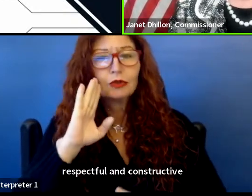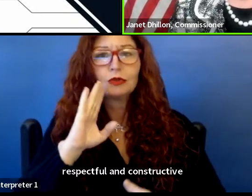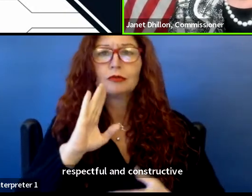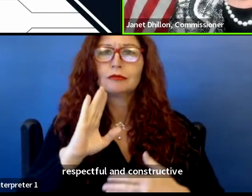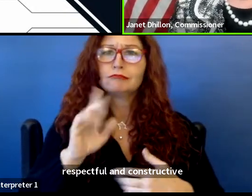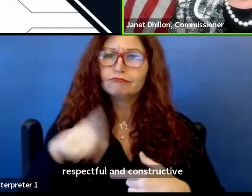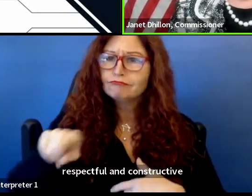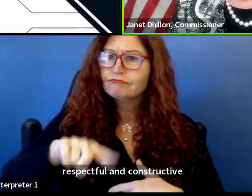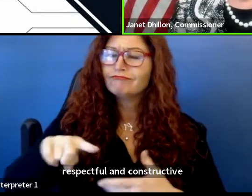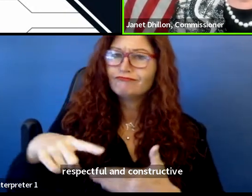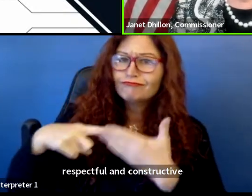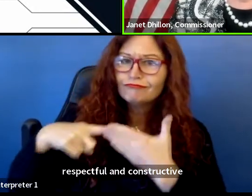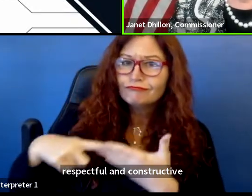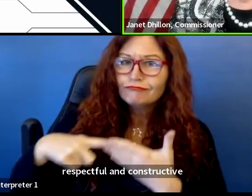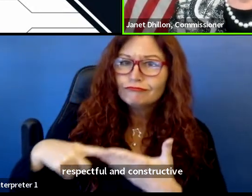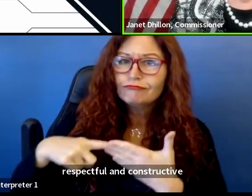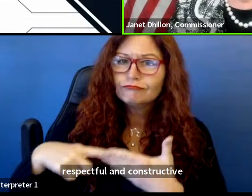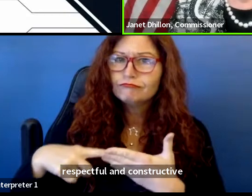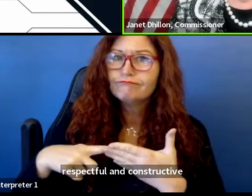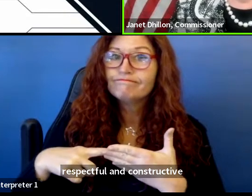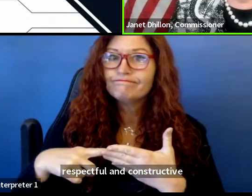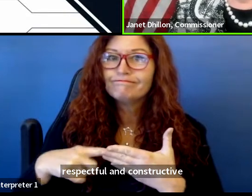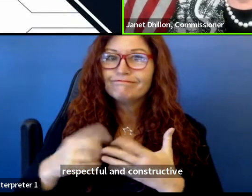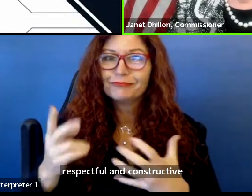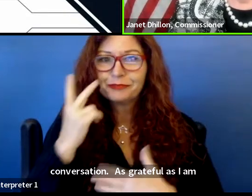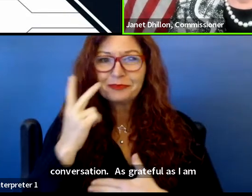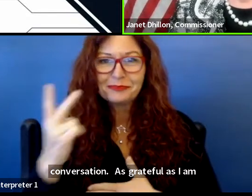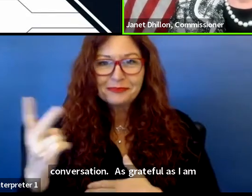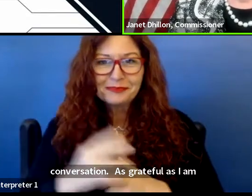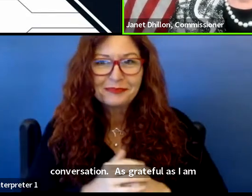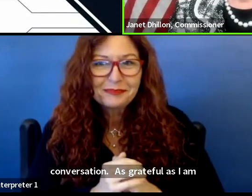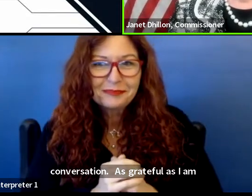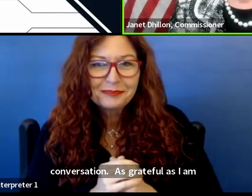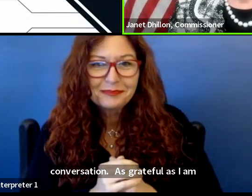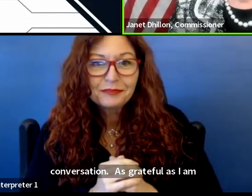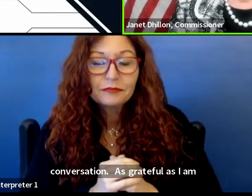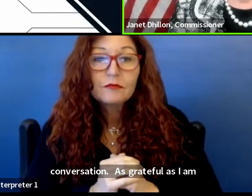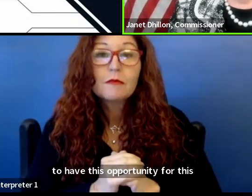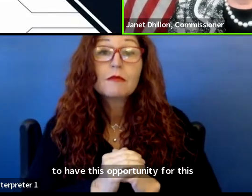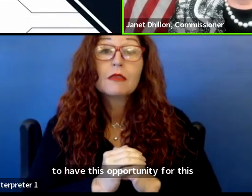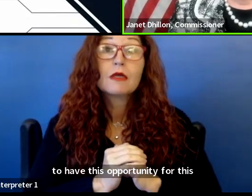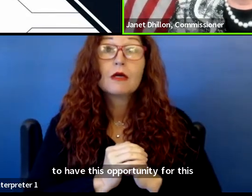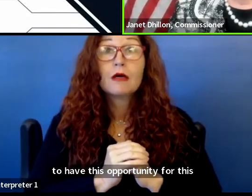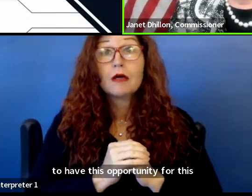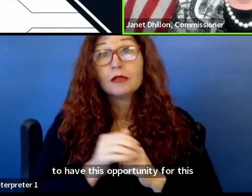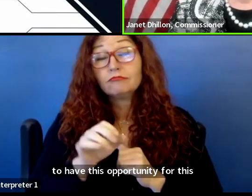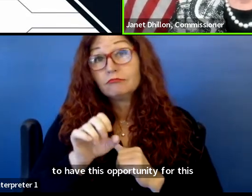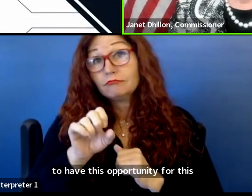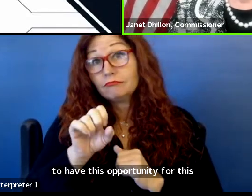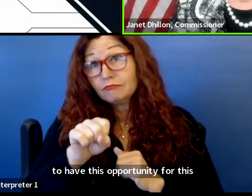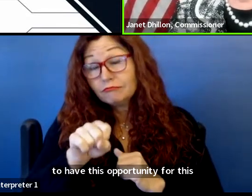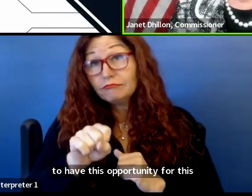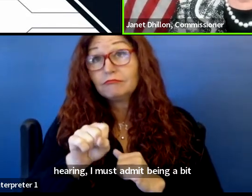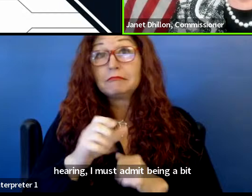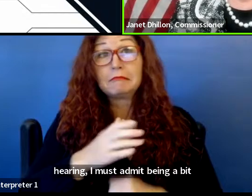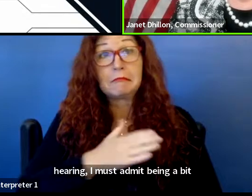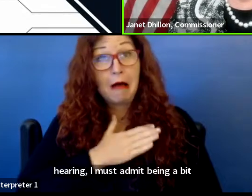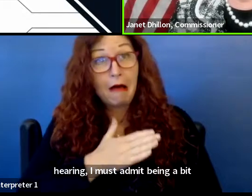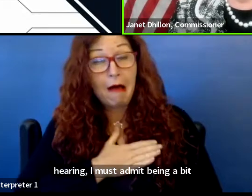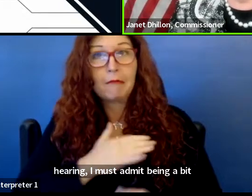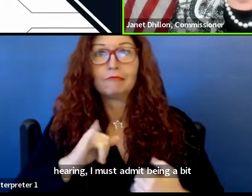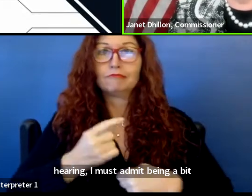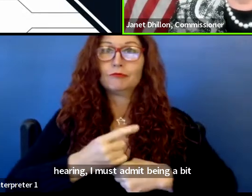as grateful as i am to have this opportunity for this hearing i must admit being a bit disappointed that we are